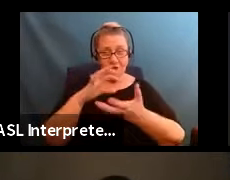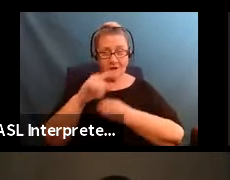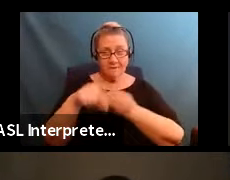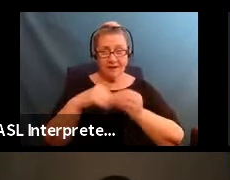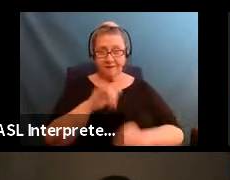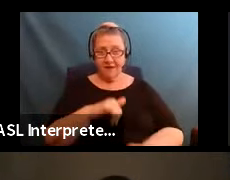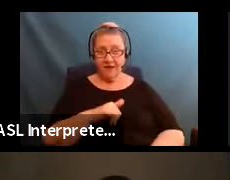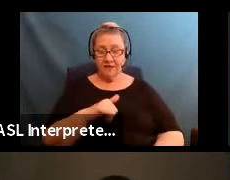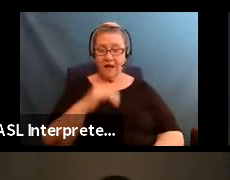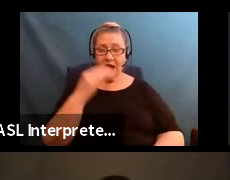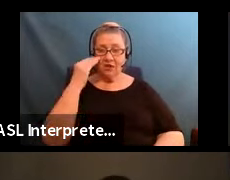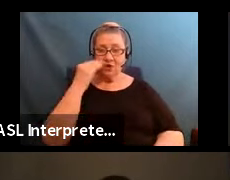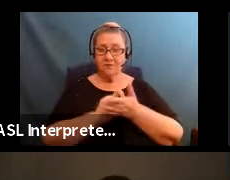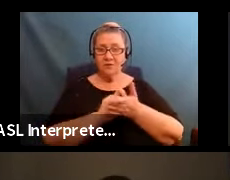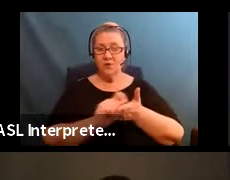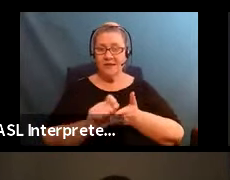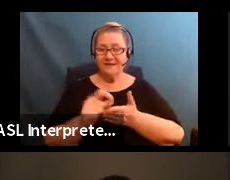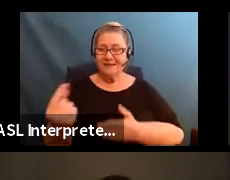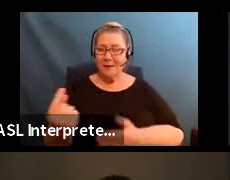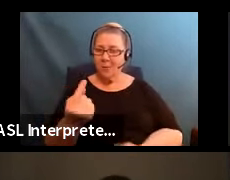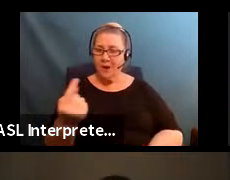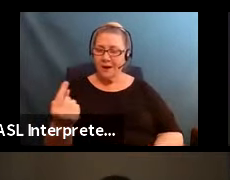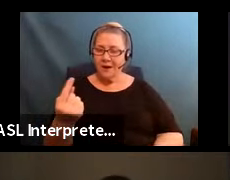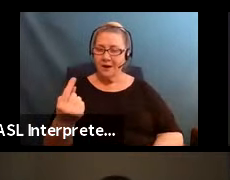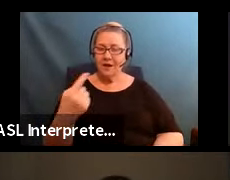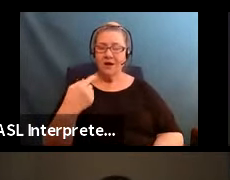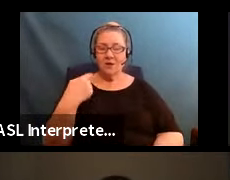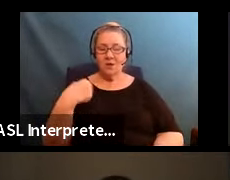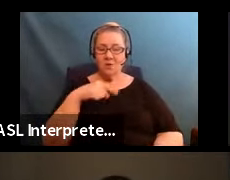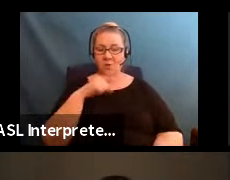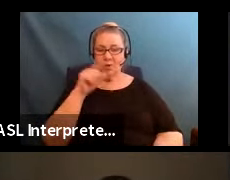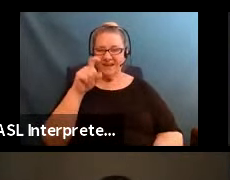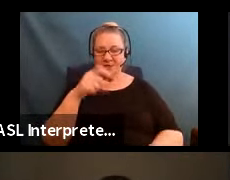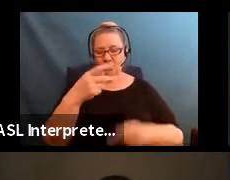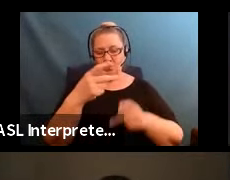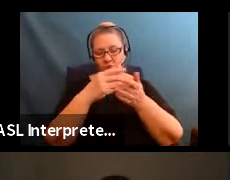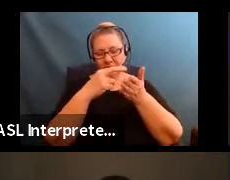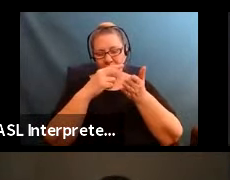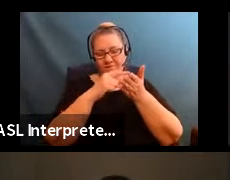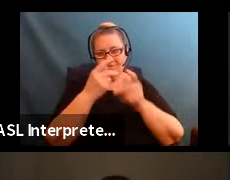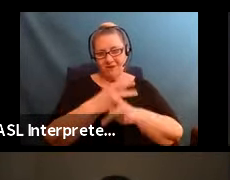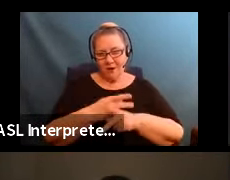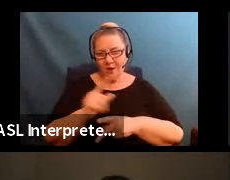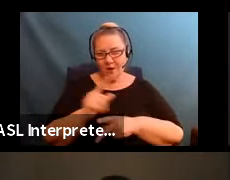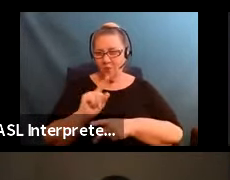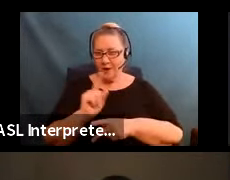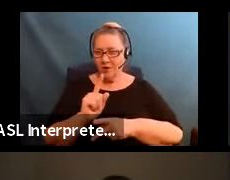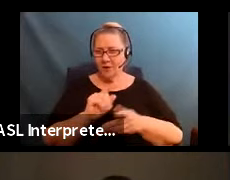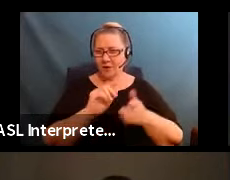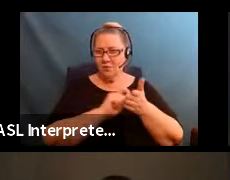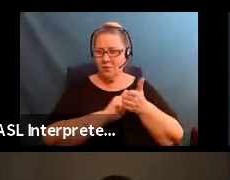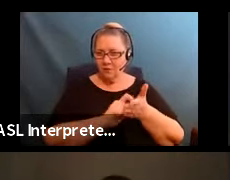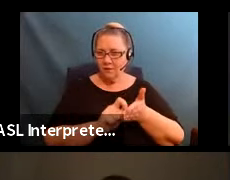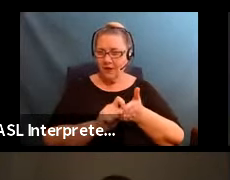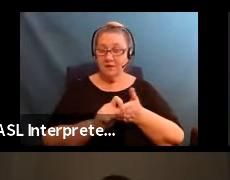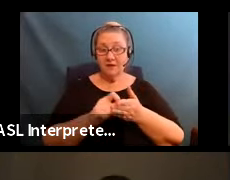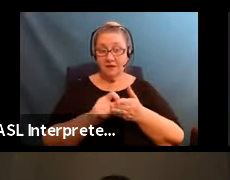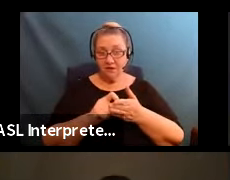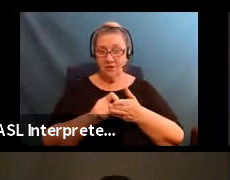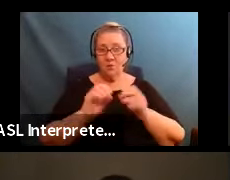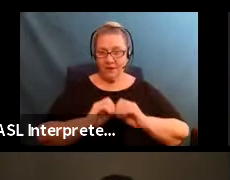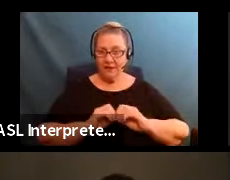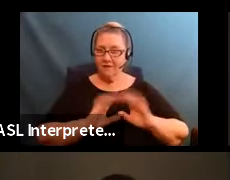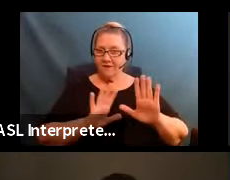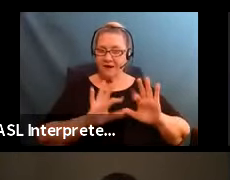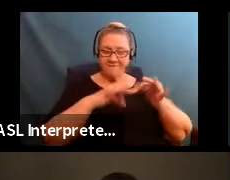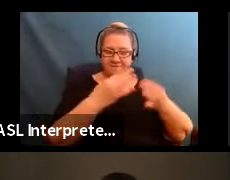was written down somewhere. We're gonna have to just track down what we wrote about this, because I know Erica did create some language to clarify this about family